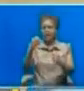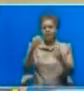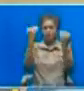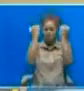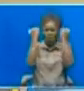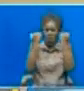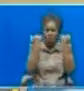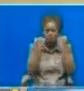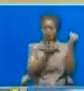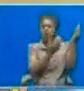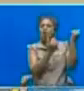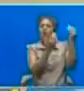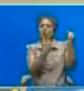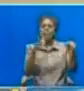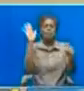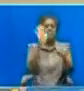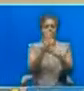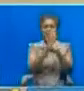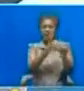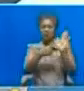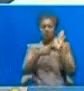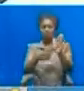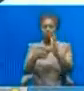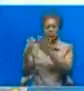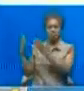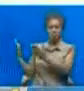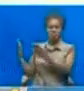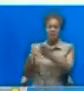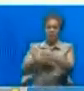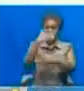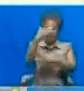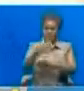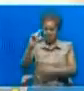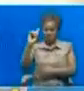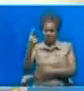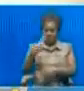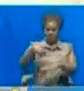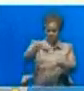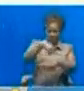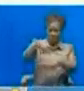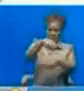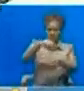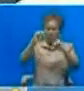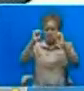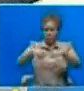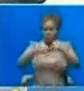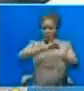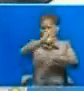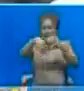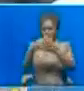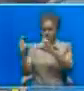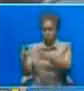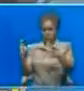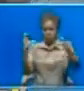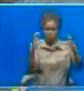the anticipation was building. And after the first 5 hours of deliberating, all parties were sent